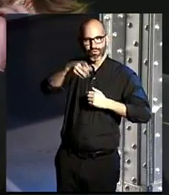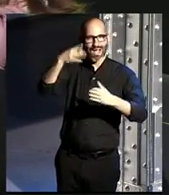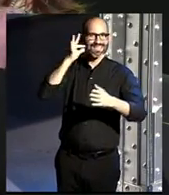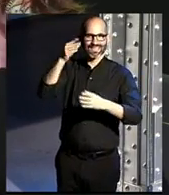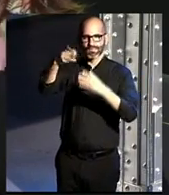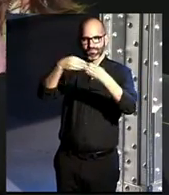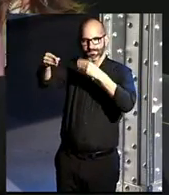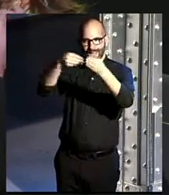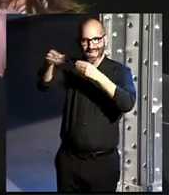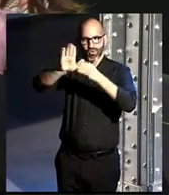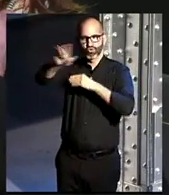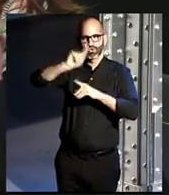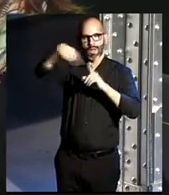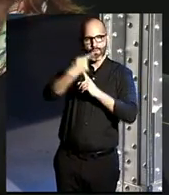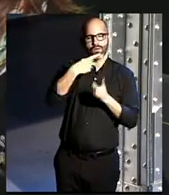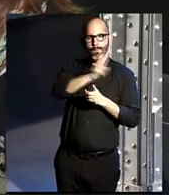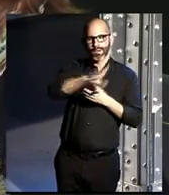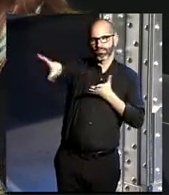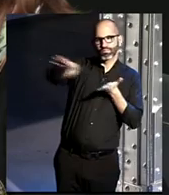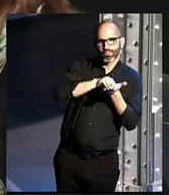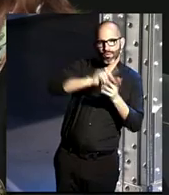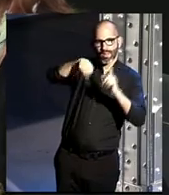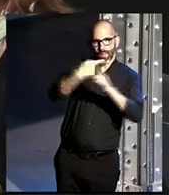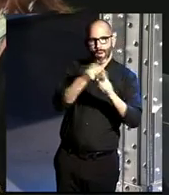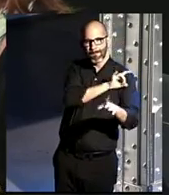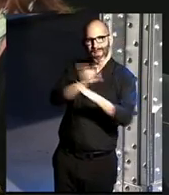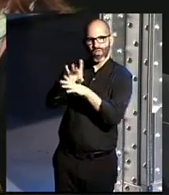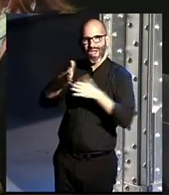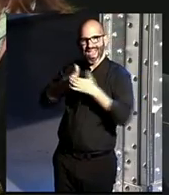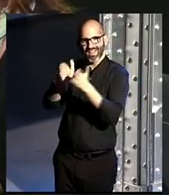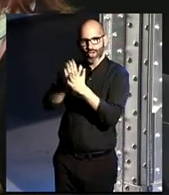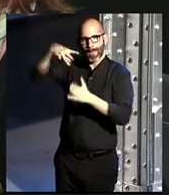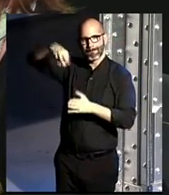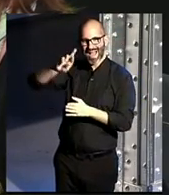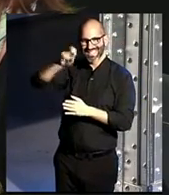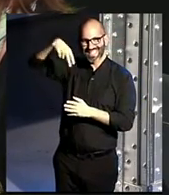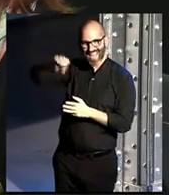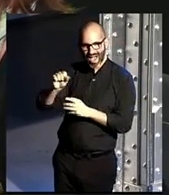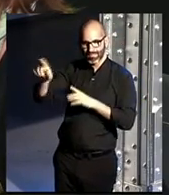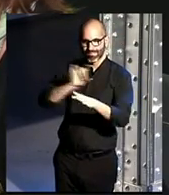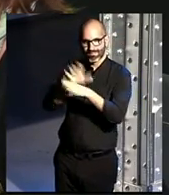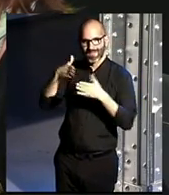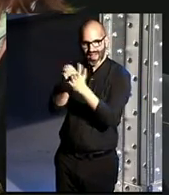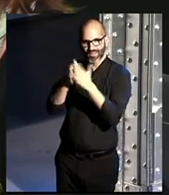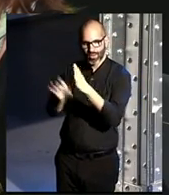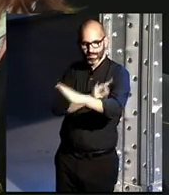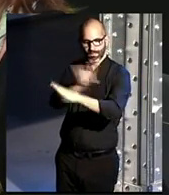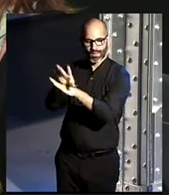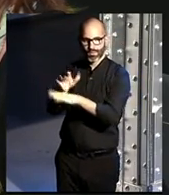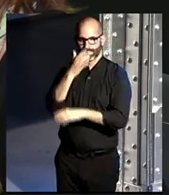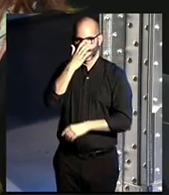había enviado este manuscrito a la editorial, a Macmillan's. And at the time, Wells was not published by Macmillan's, but they wanted him